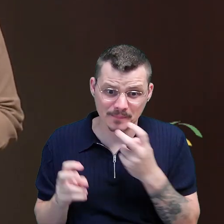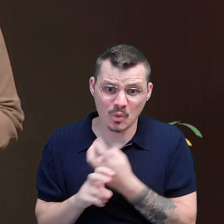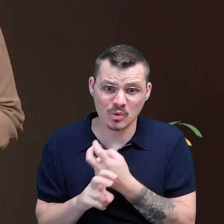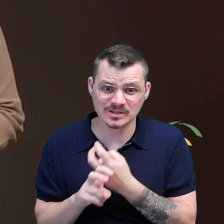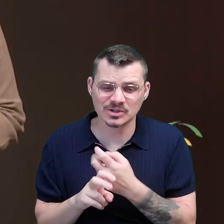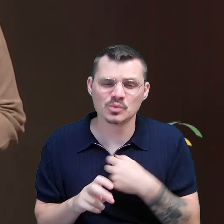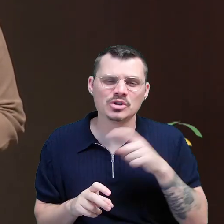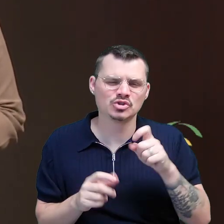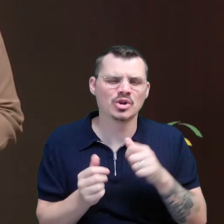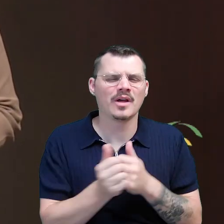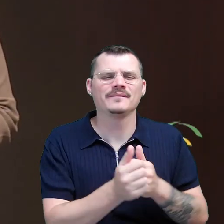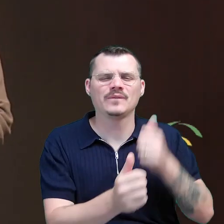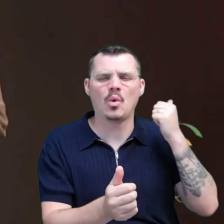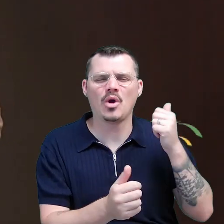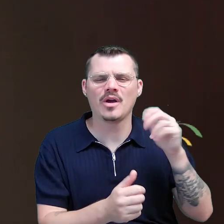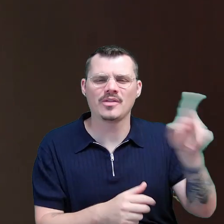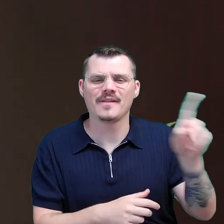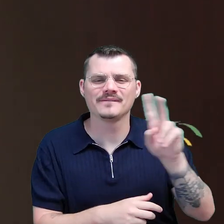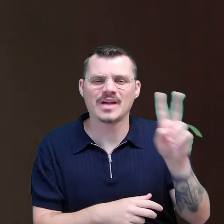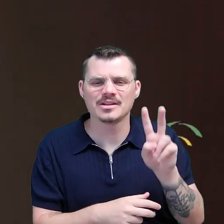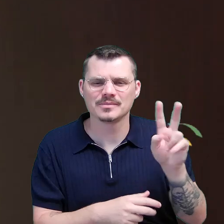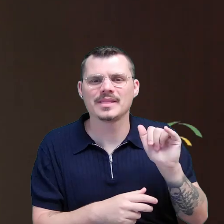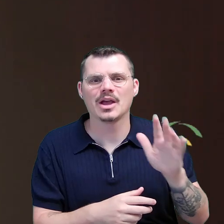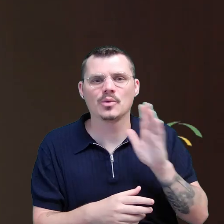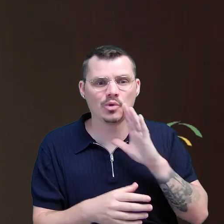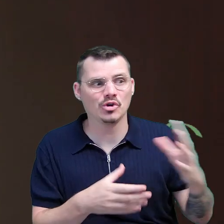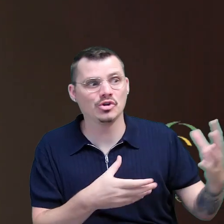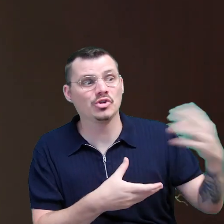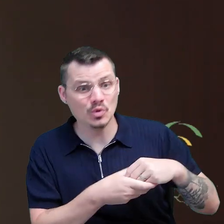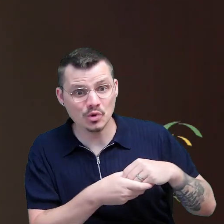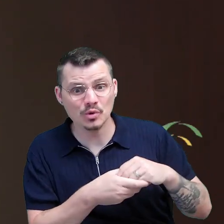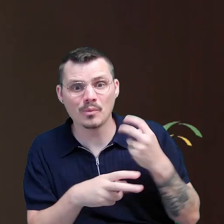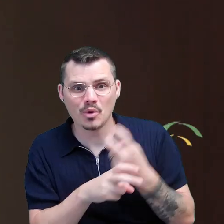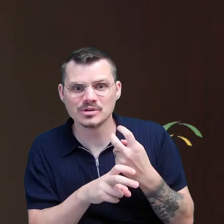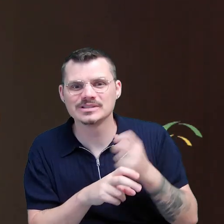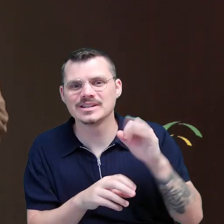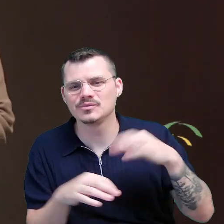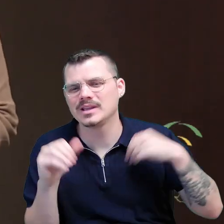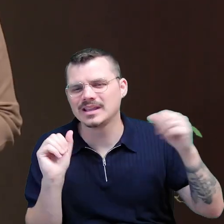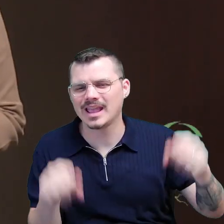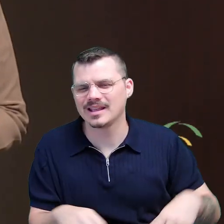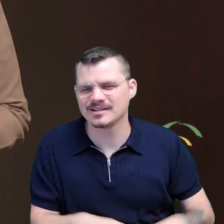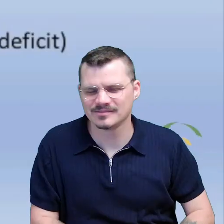should try and avoid vitamins that include poisons if we can.